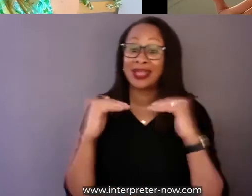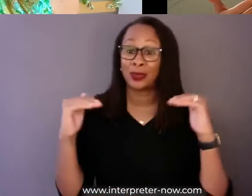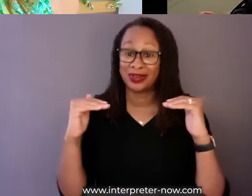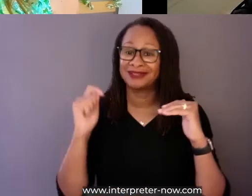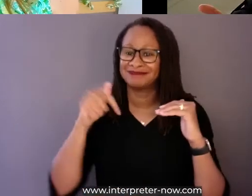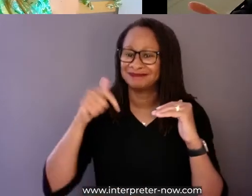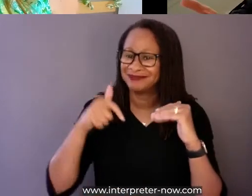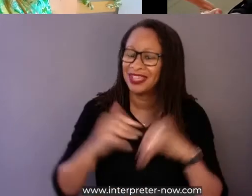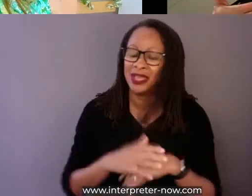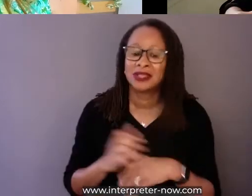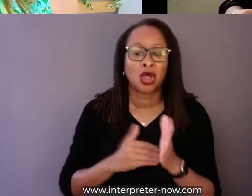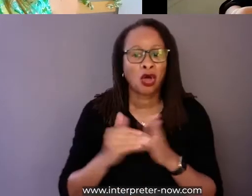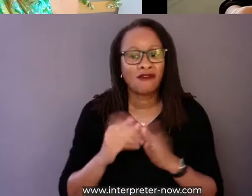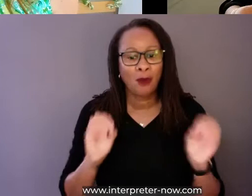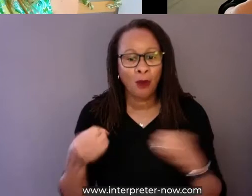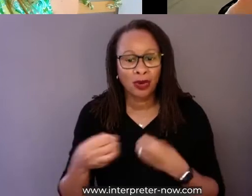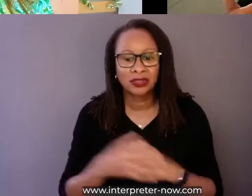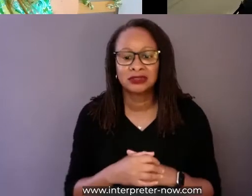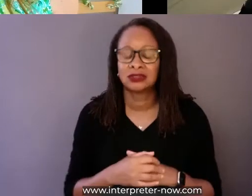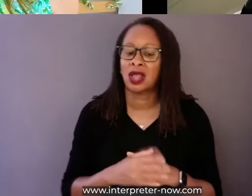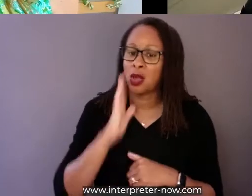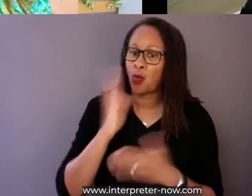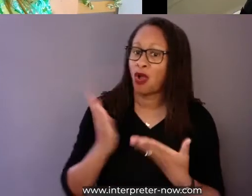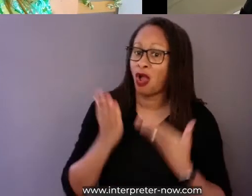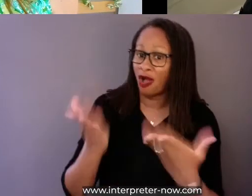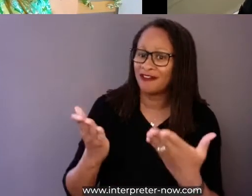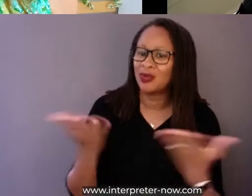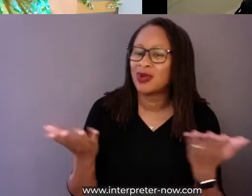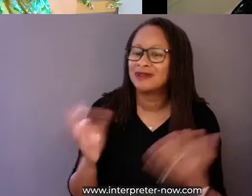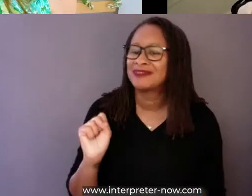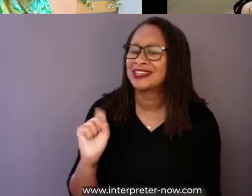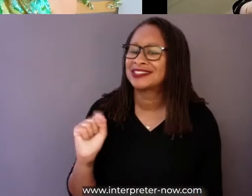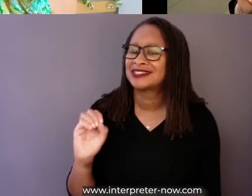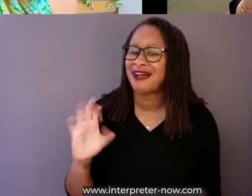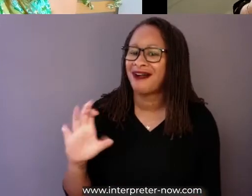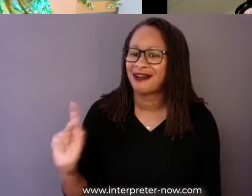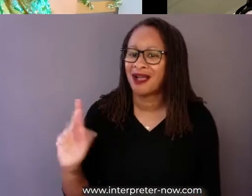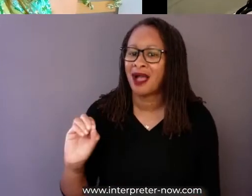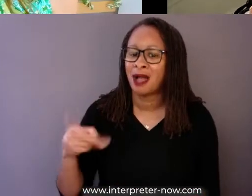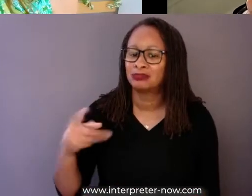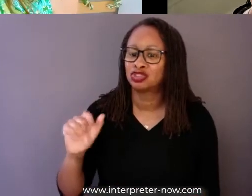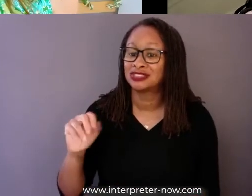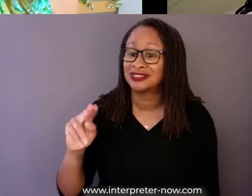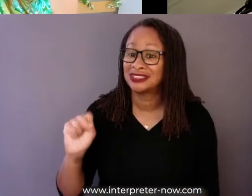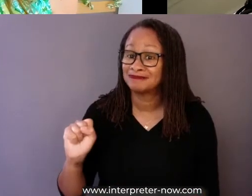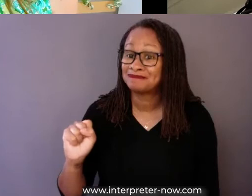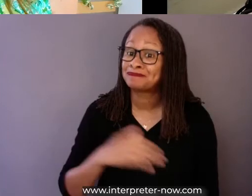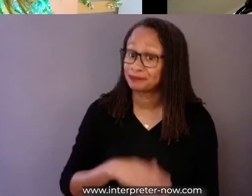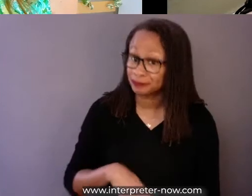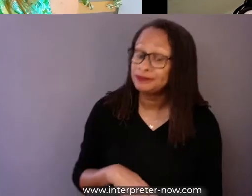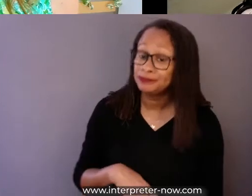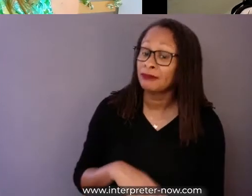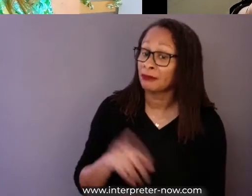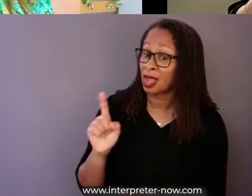oftentimes organizations will offer their employees stock options, excuse me. And those stock